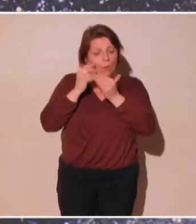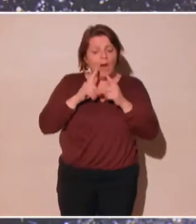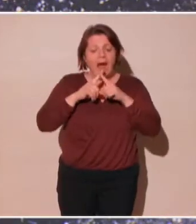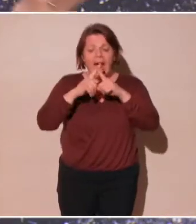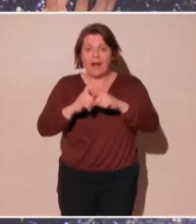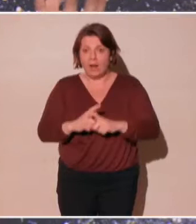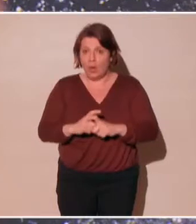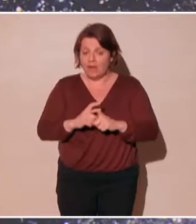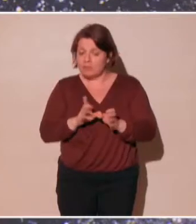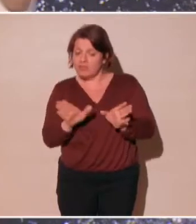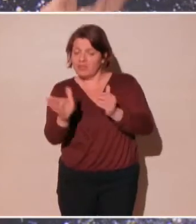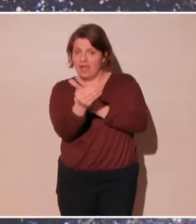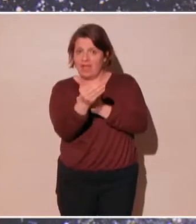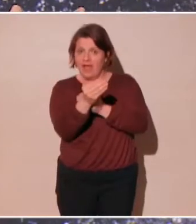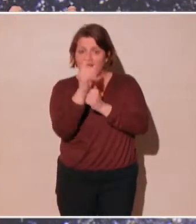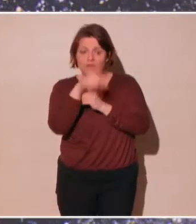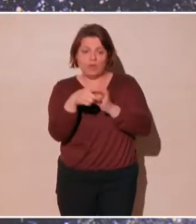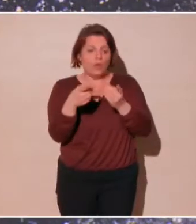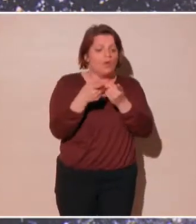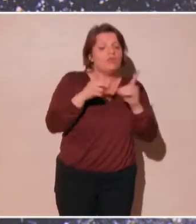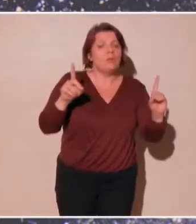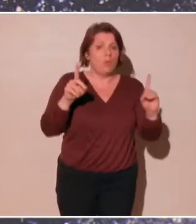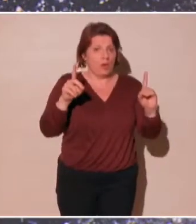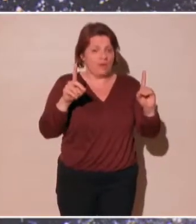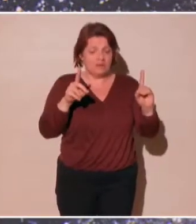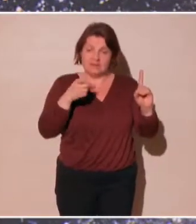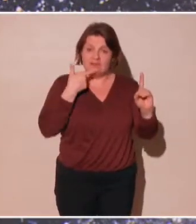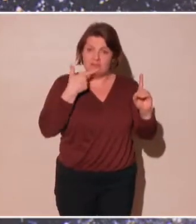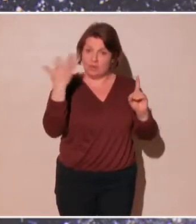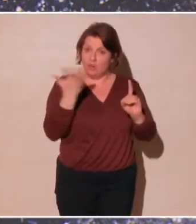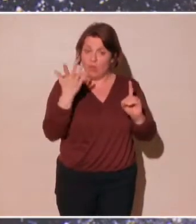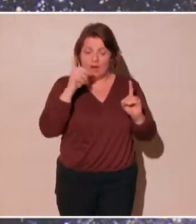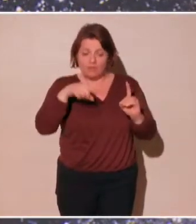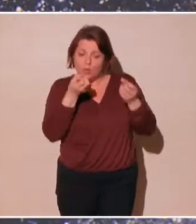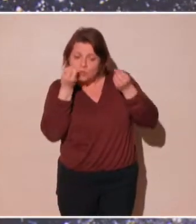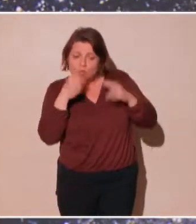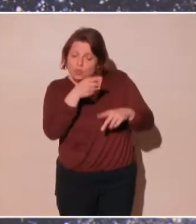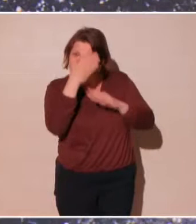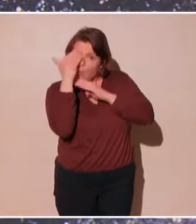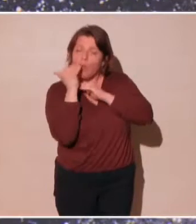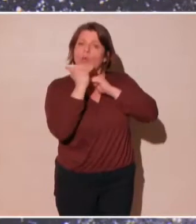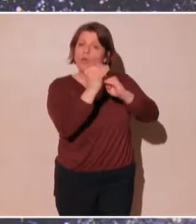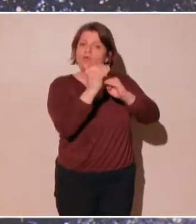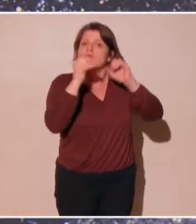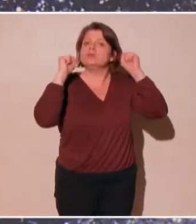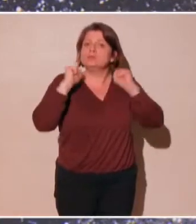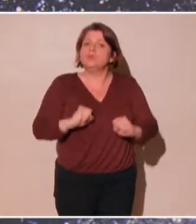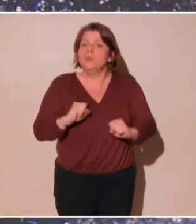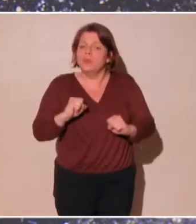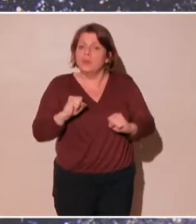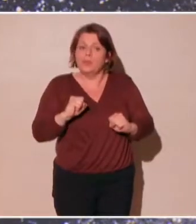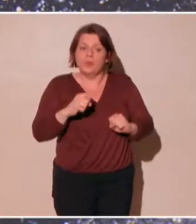or a job, and make an algorithm in charge of all of these, then you need to make sure that this algorithm is loyal, that